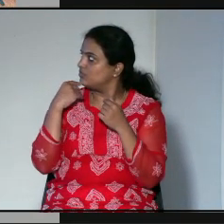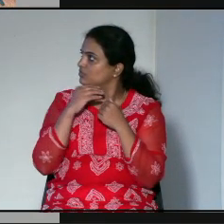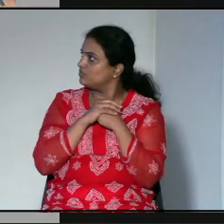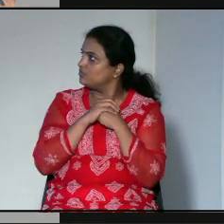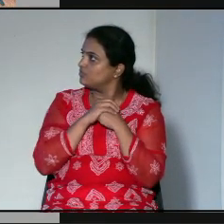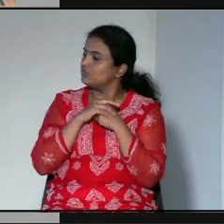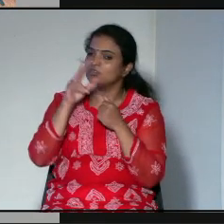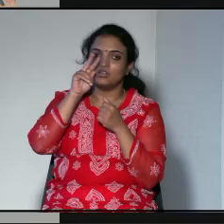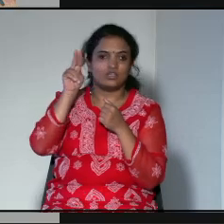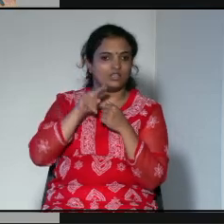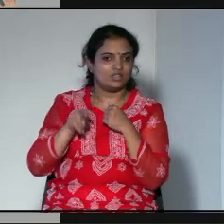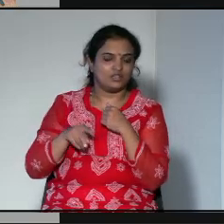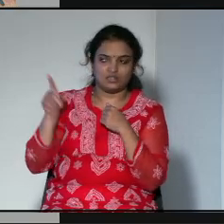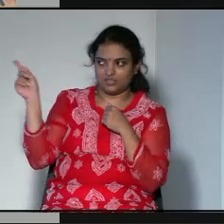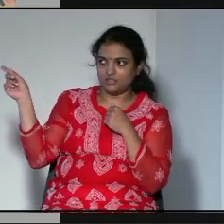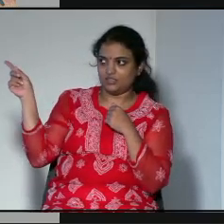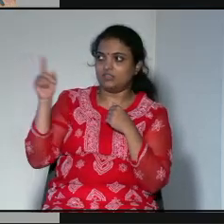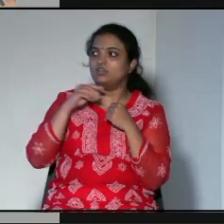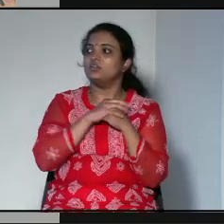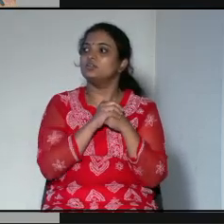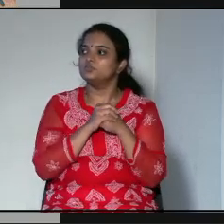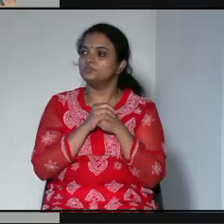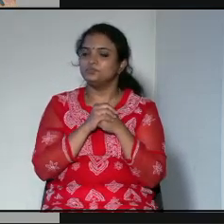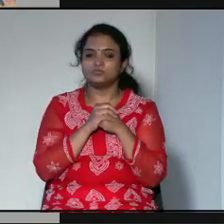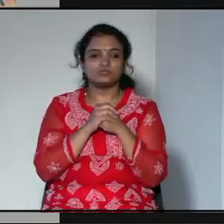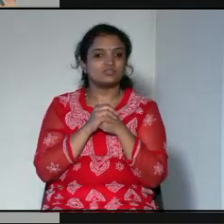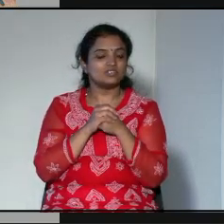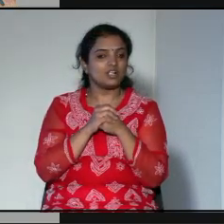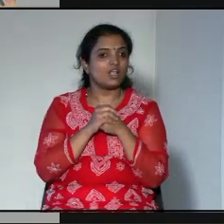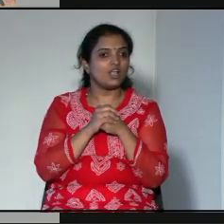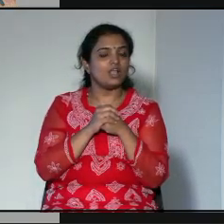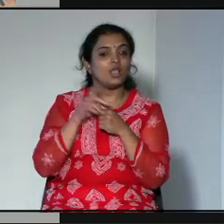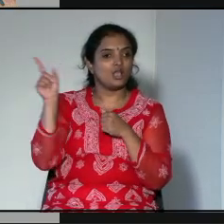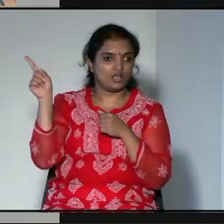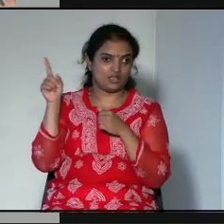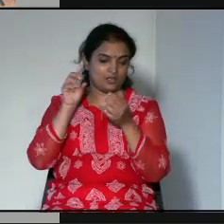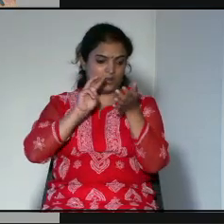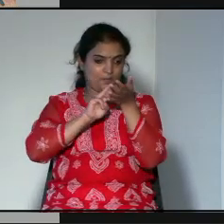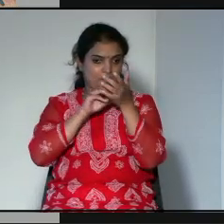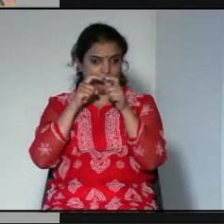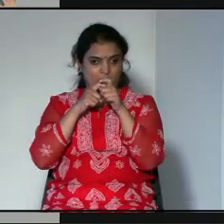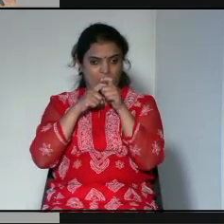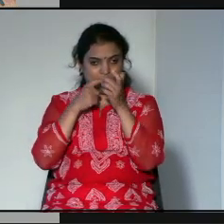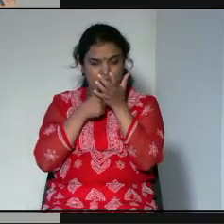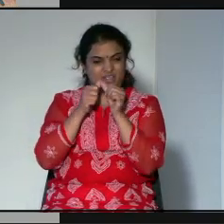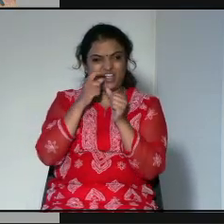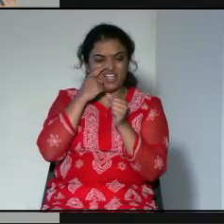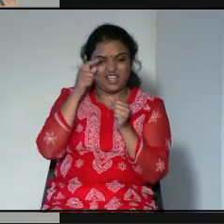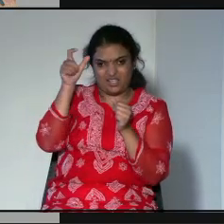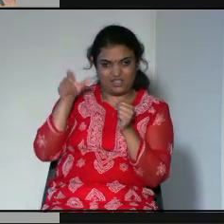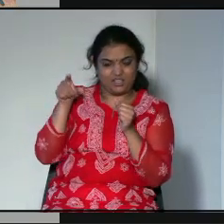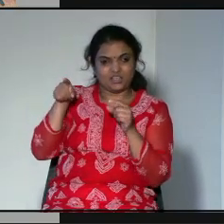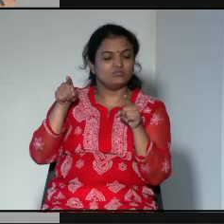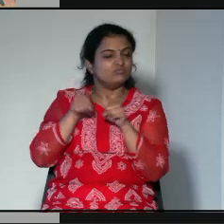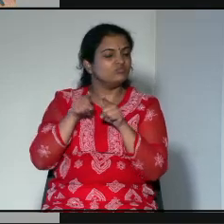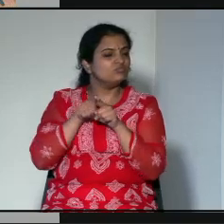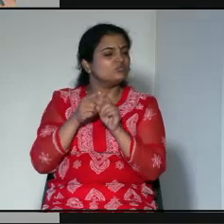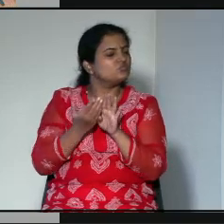Okay. Now, Meera Mukherjee actually has a training that in